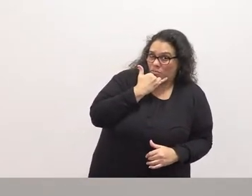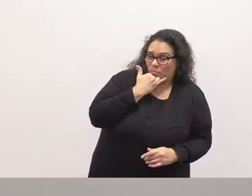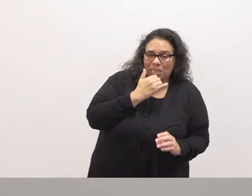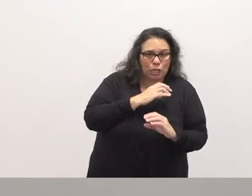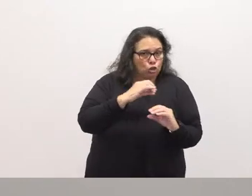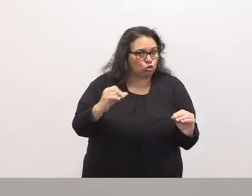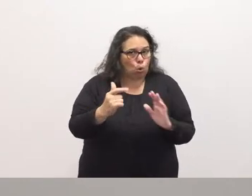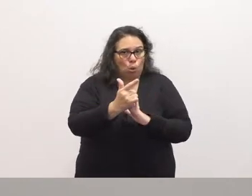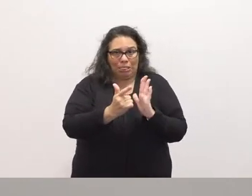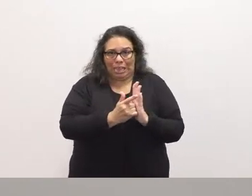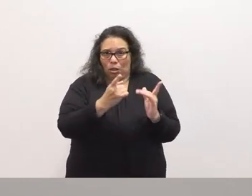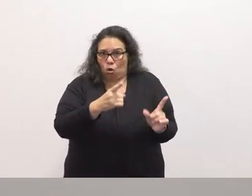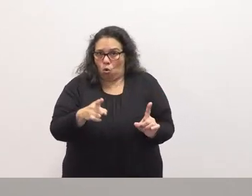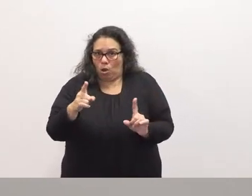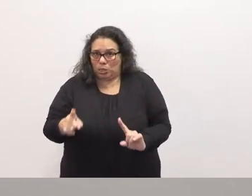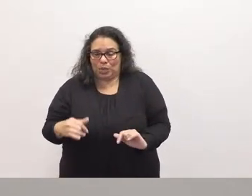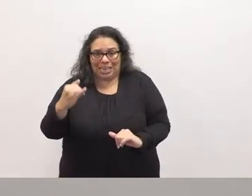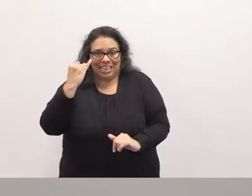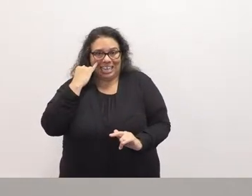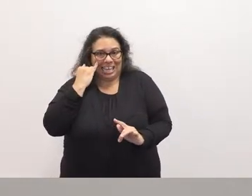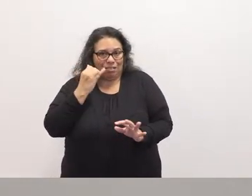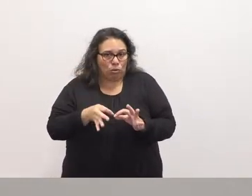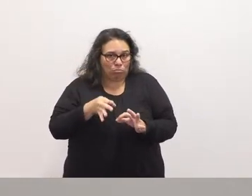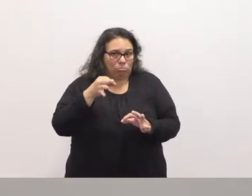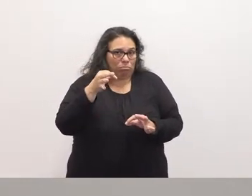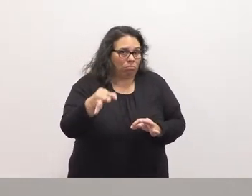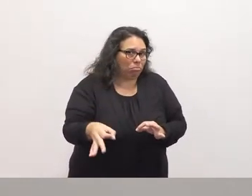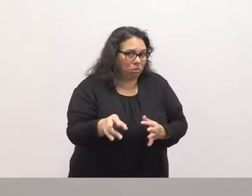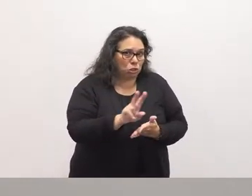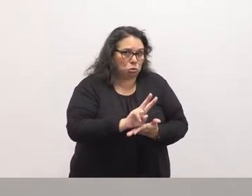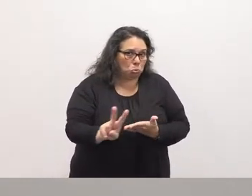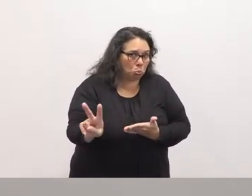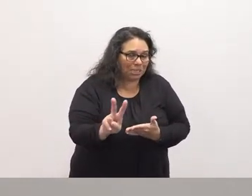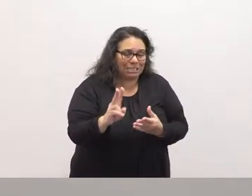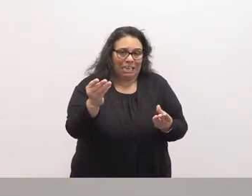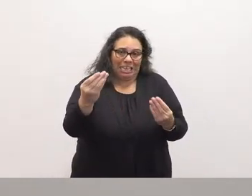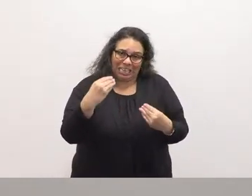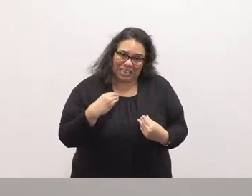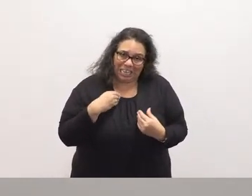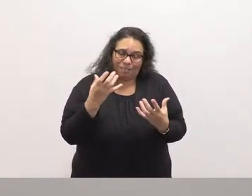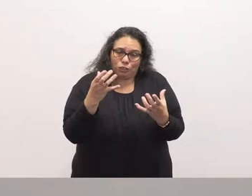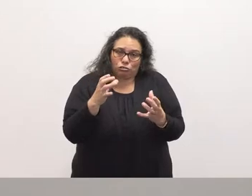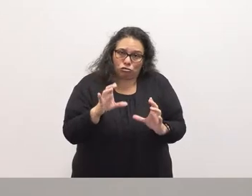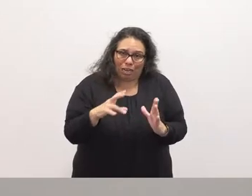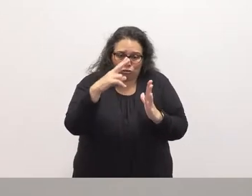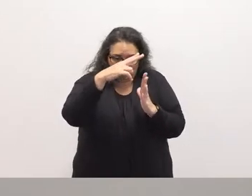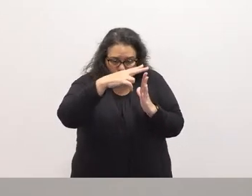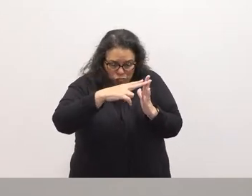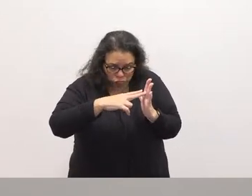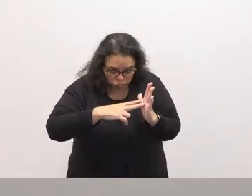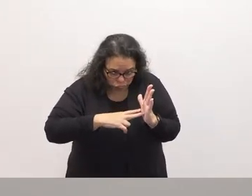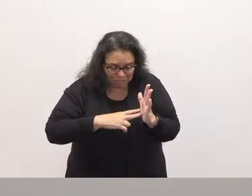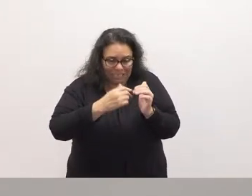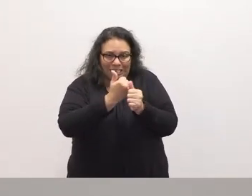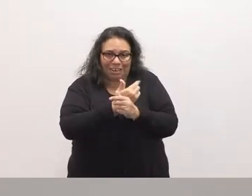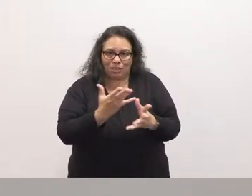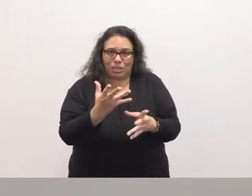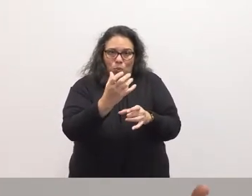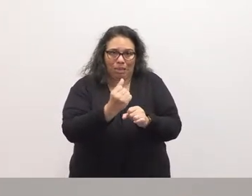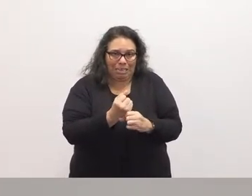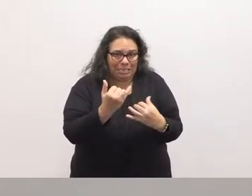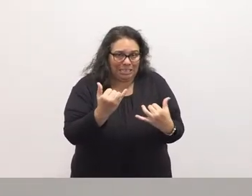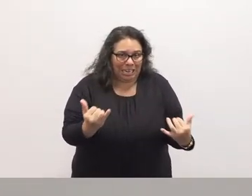legal consequences if we put it over for 2 weeks and it would give us a chance to read the stuff that we got today